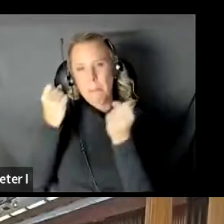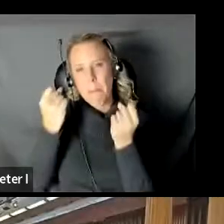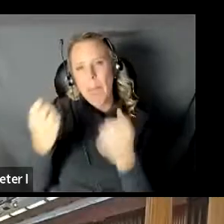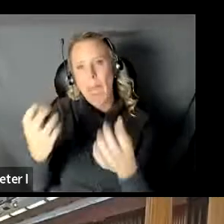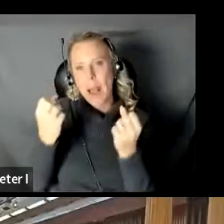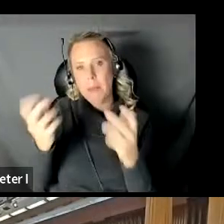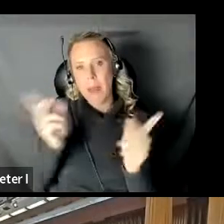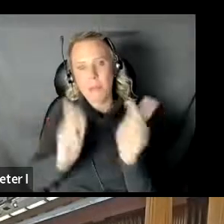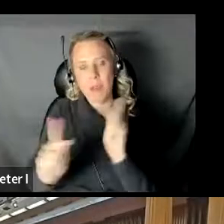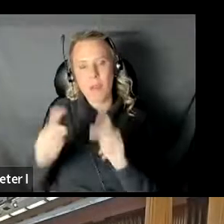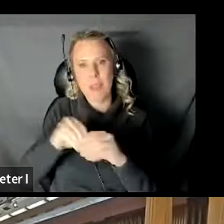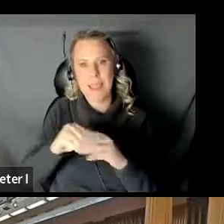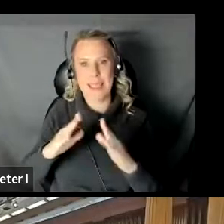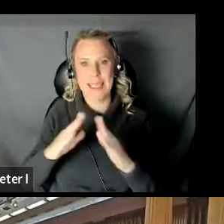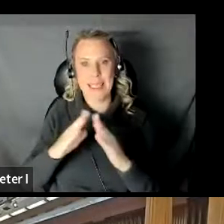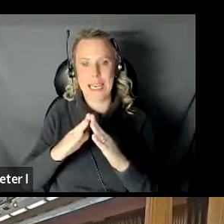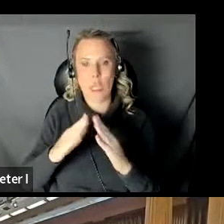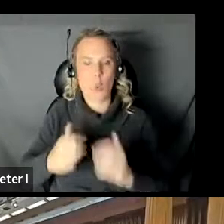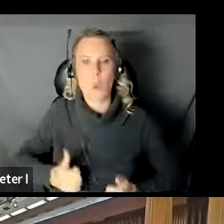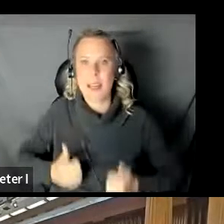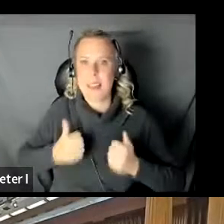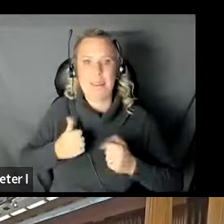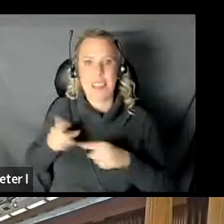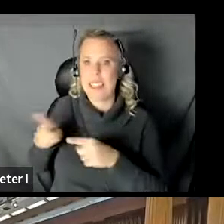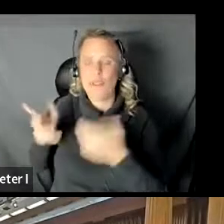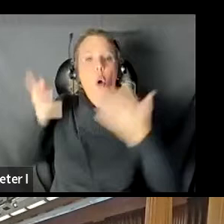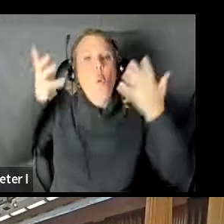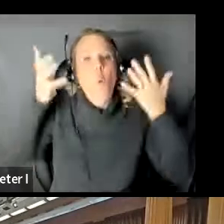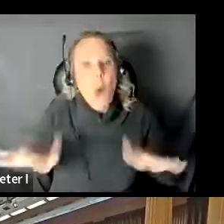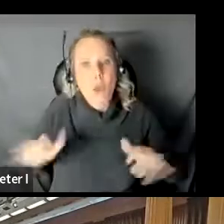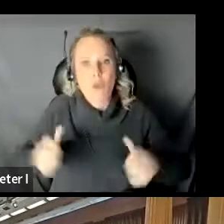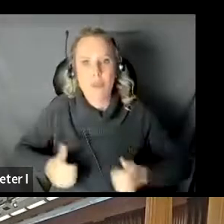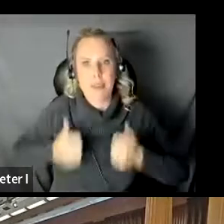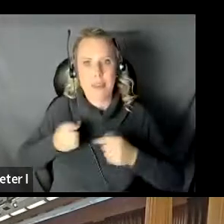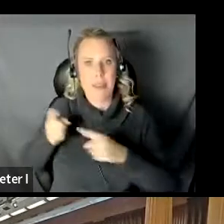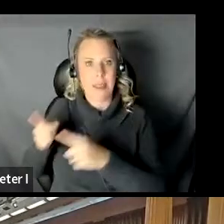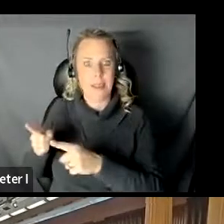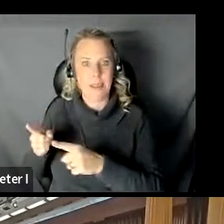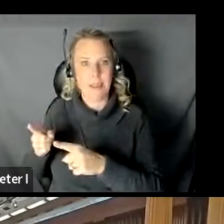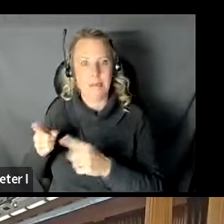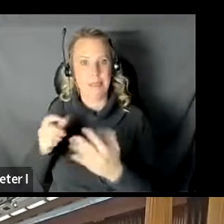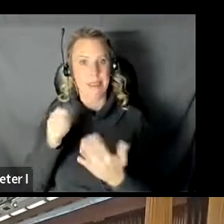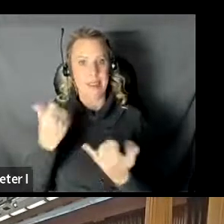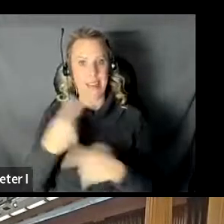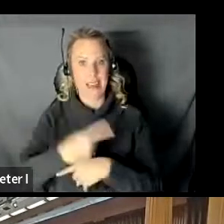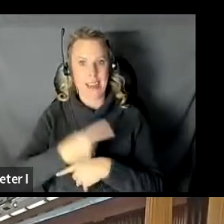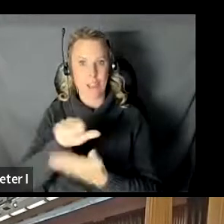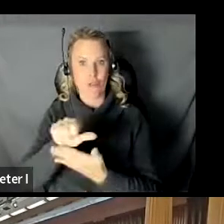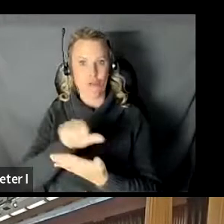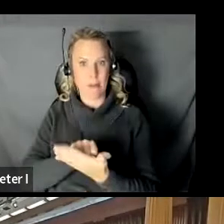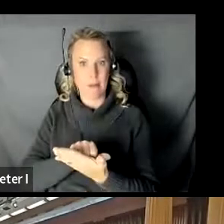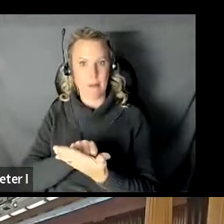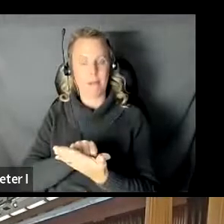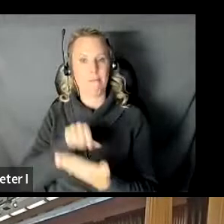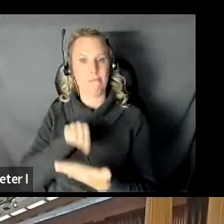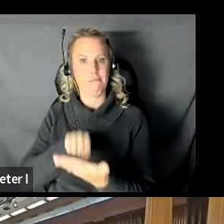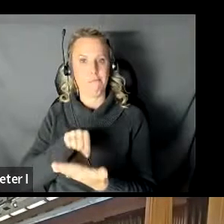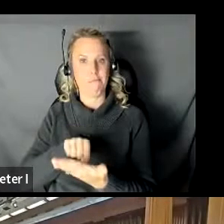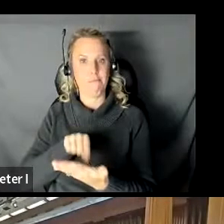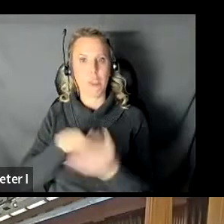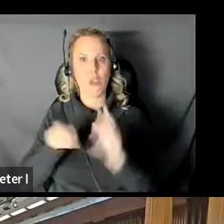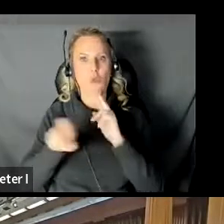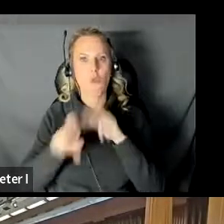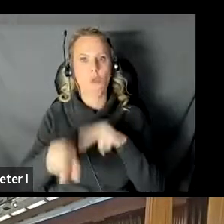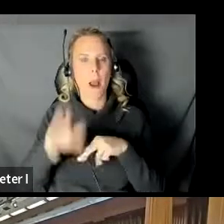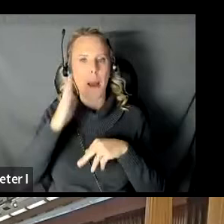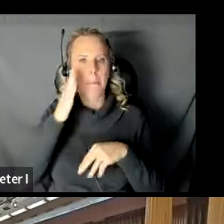in our city who live like this, who don't want to live like this. On today's agenda is a report. It'll be, I